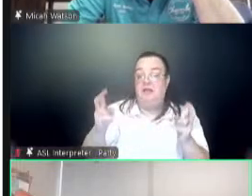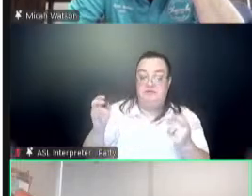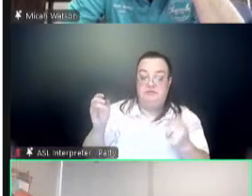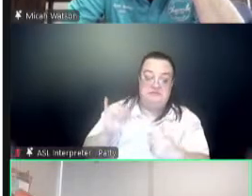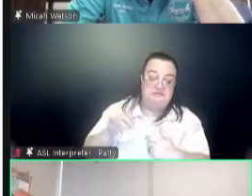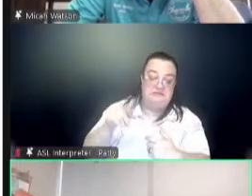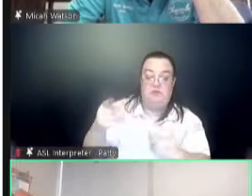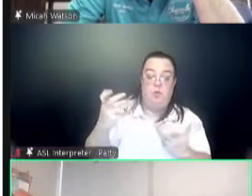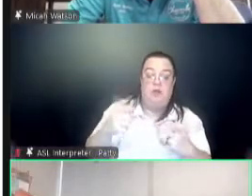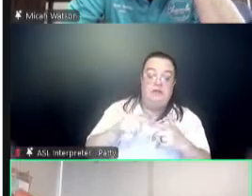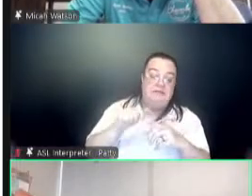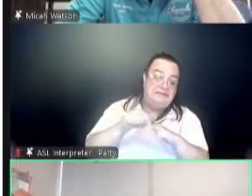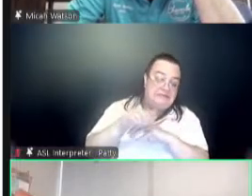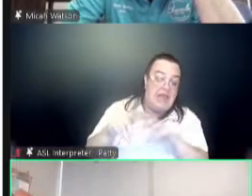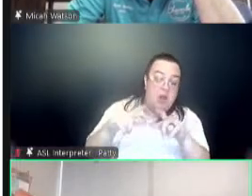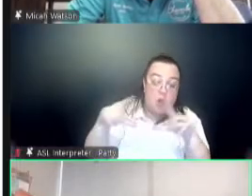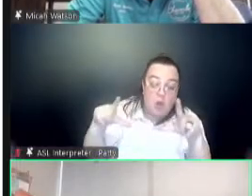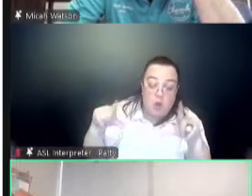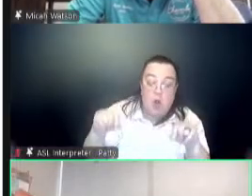or food or flowers